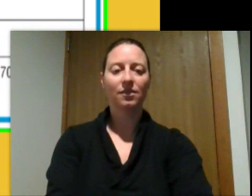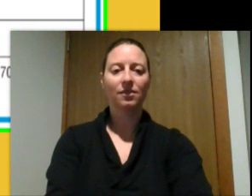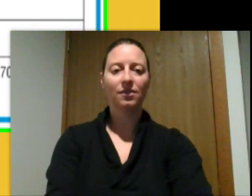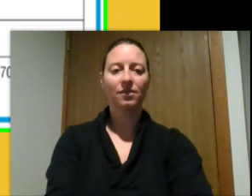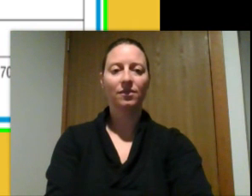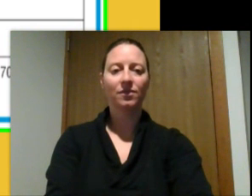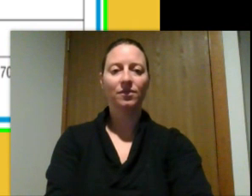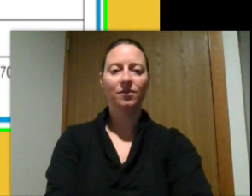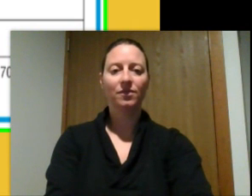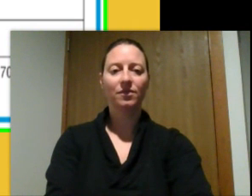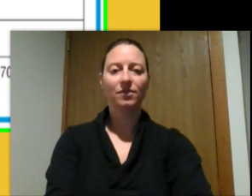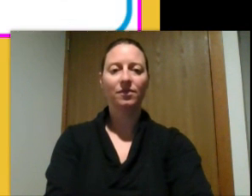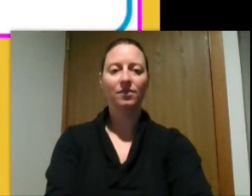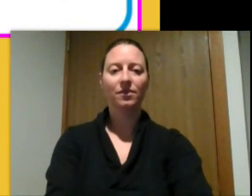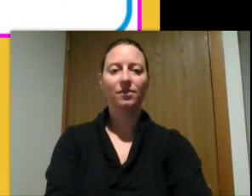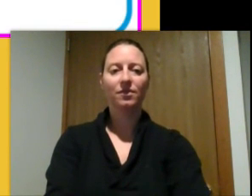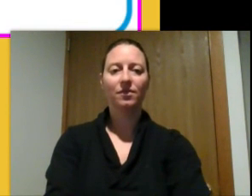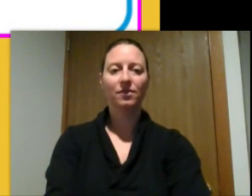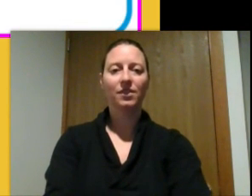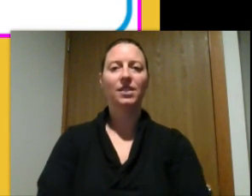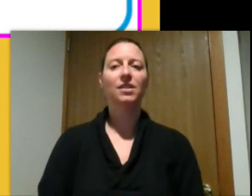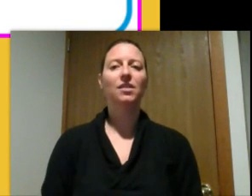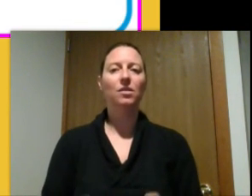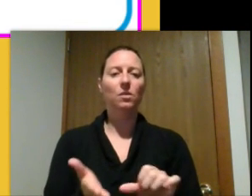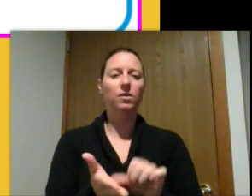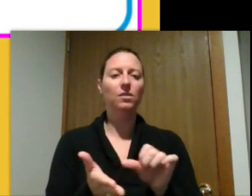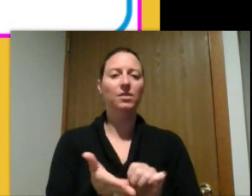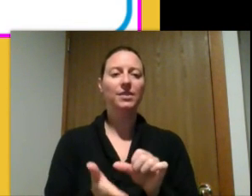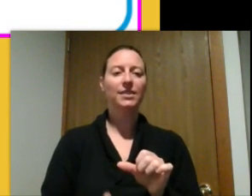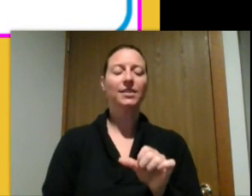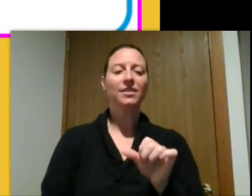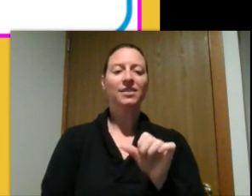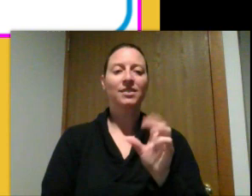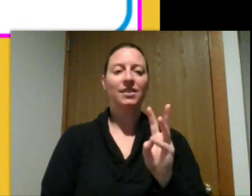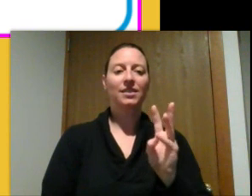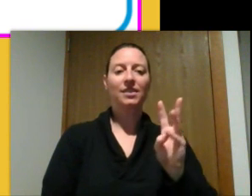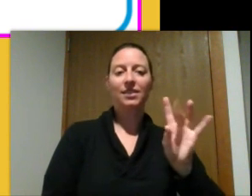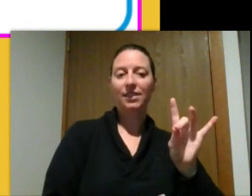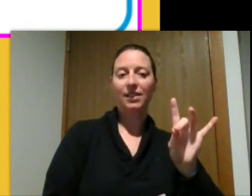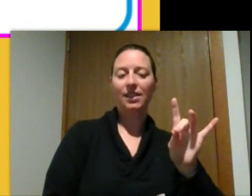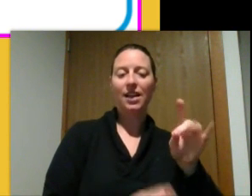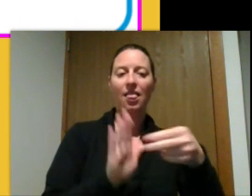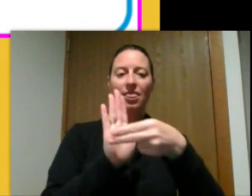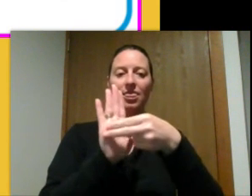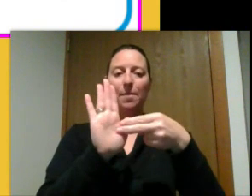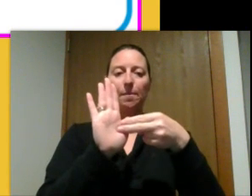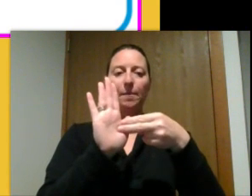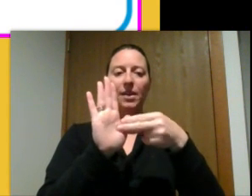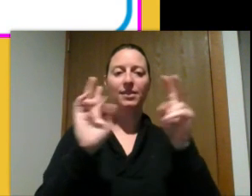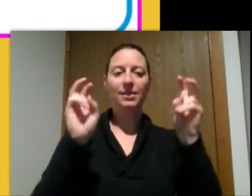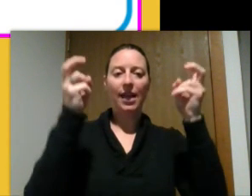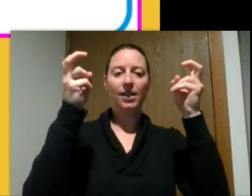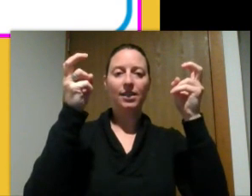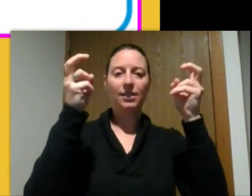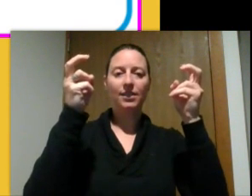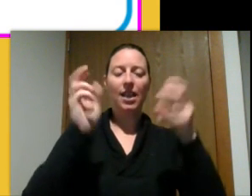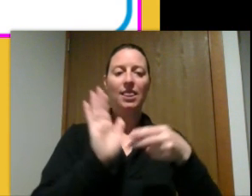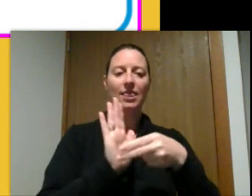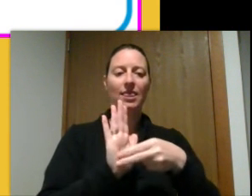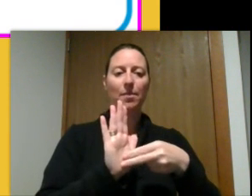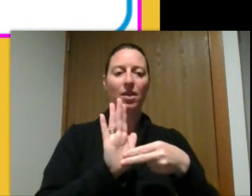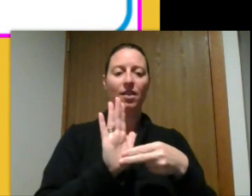And on page 668, you have to give the graph a title and label the axis. So